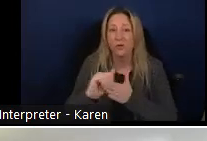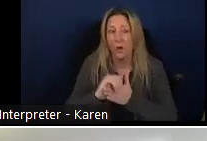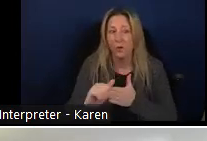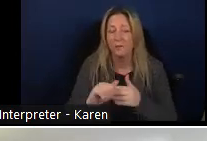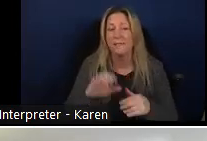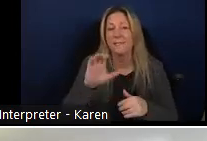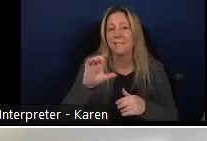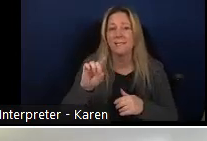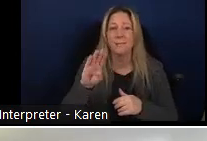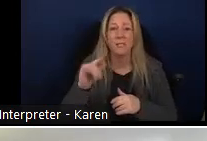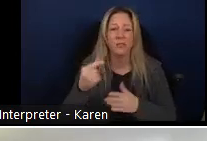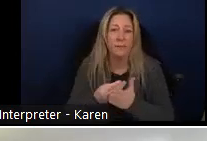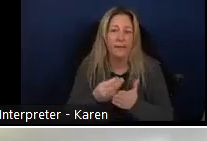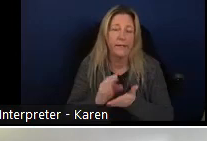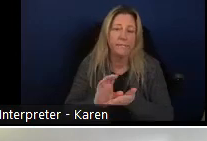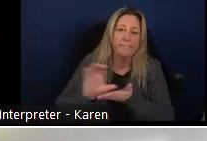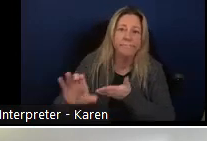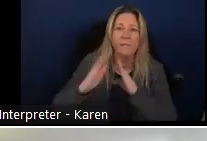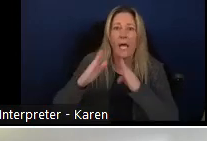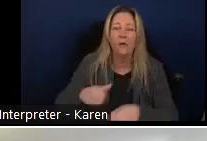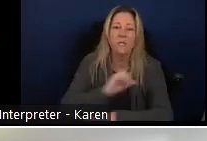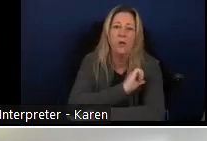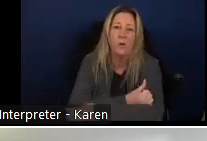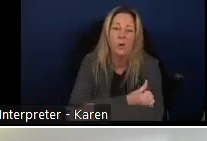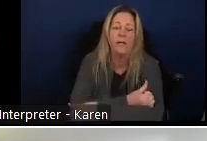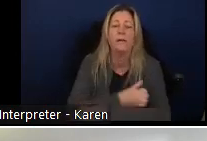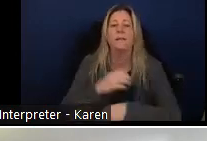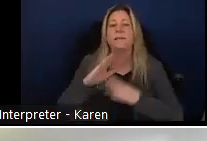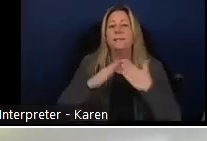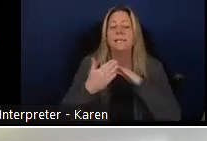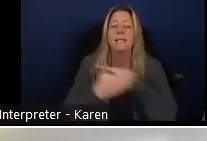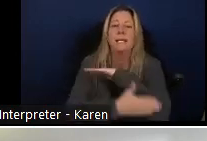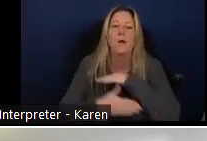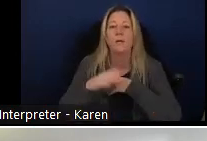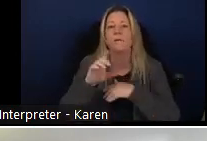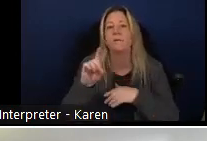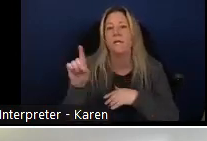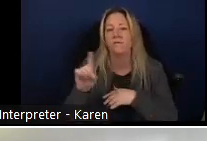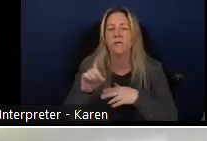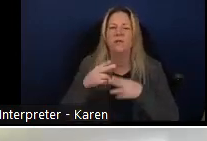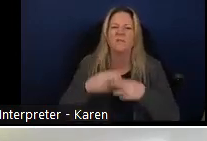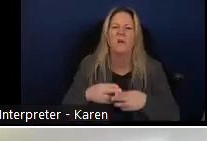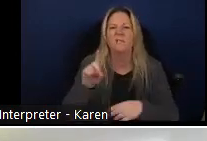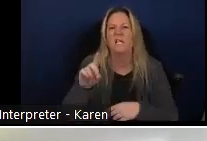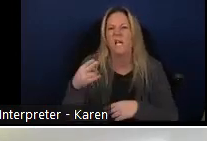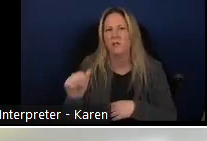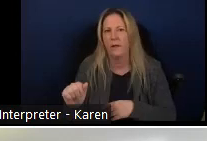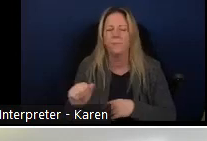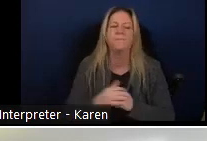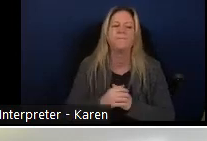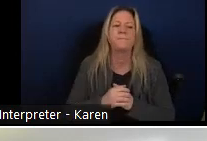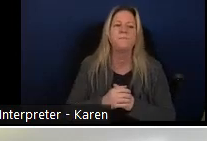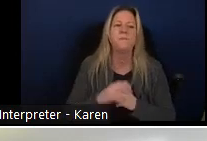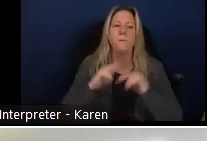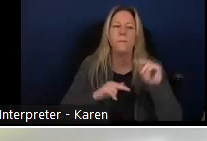CDBG funds to the Housing Authority of the City and County of Denver, also known as DHA, for the construction of